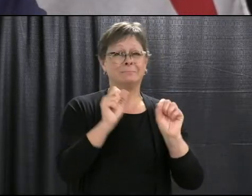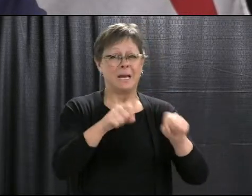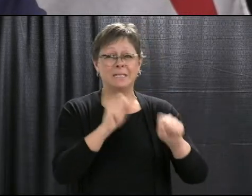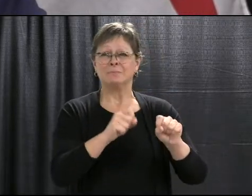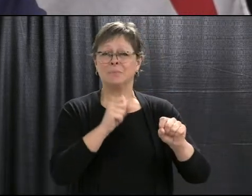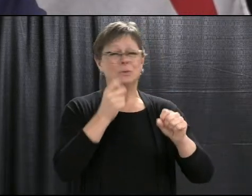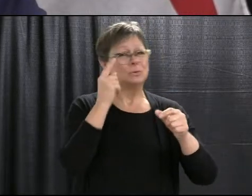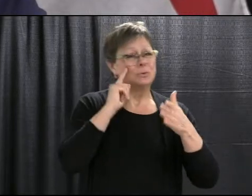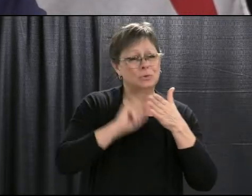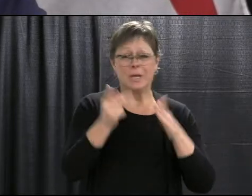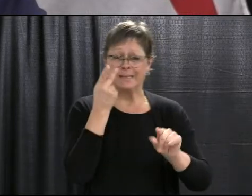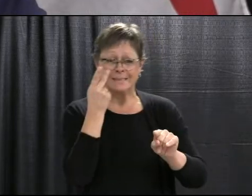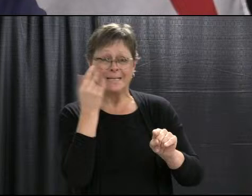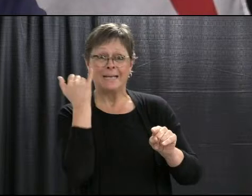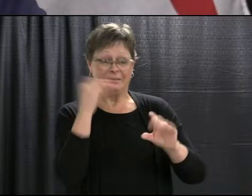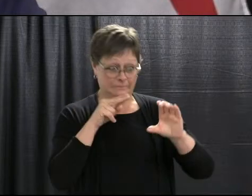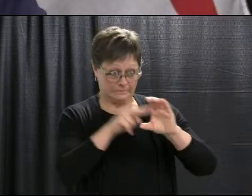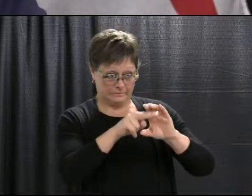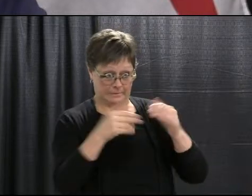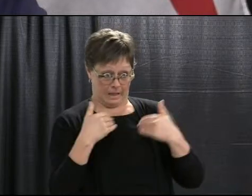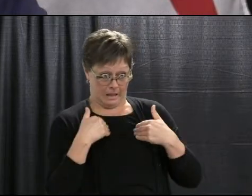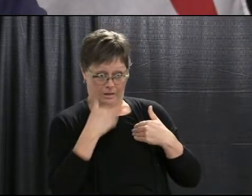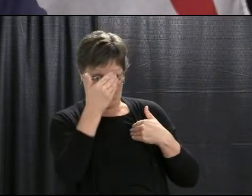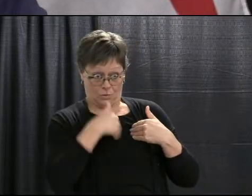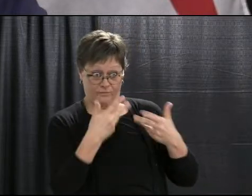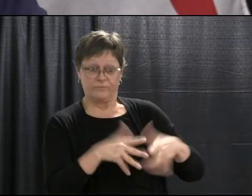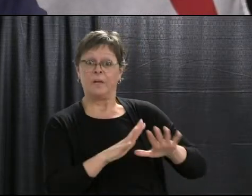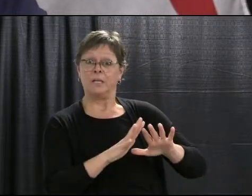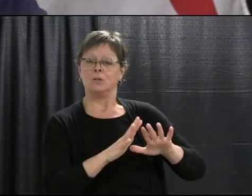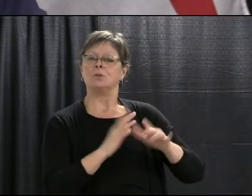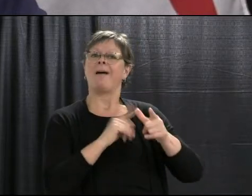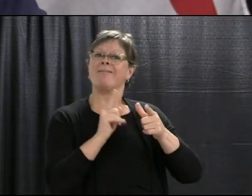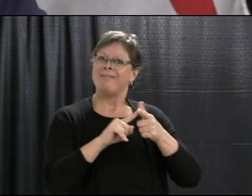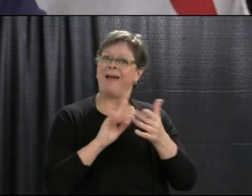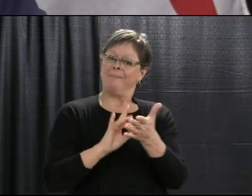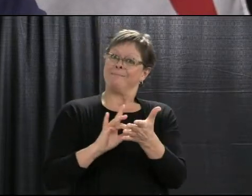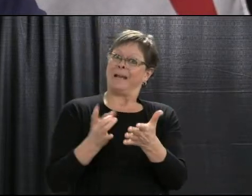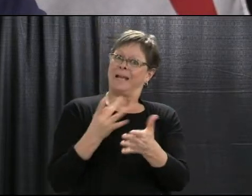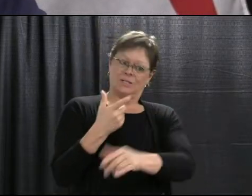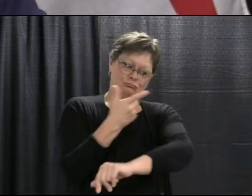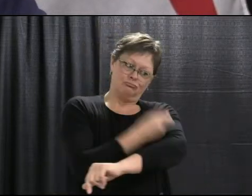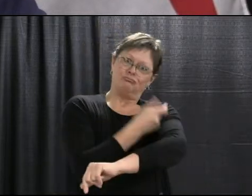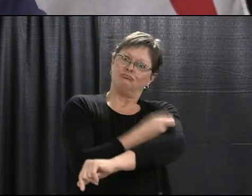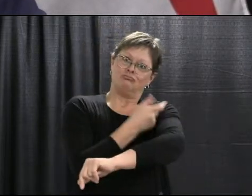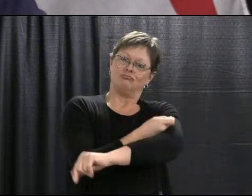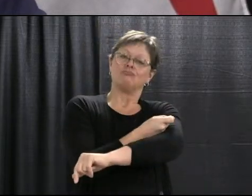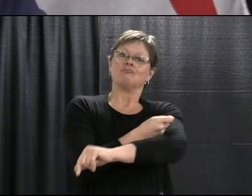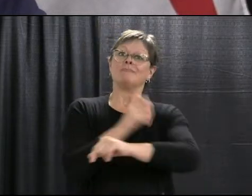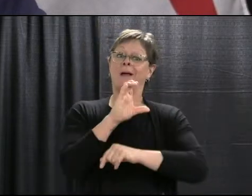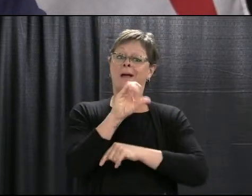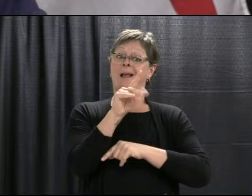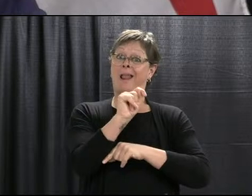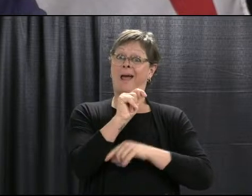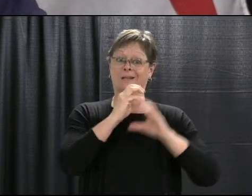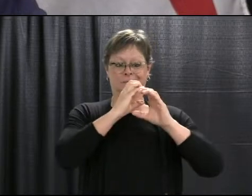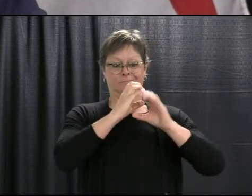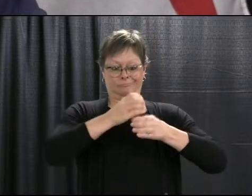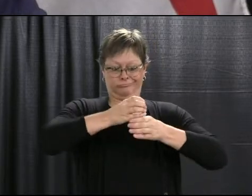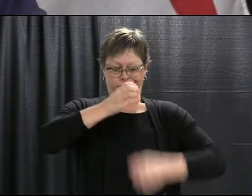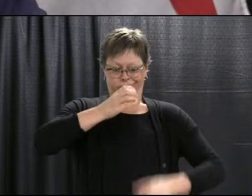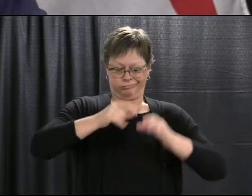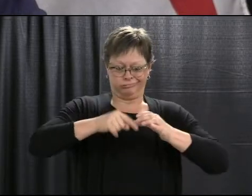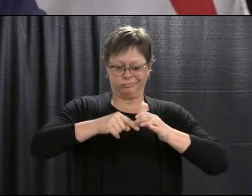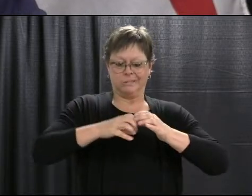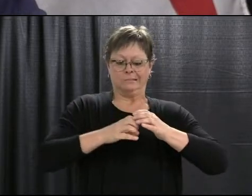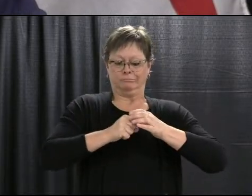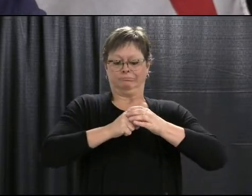stroke or not, and then the application of thrombolytics or clot-busting drugs to get rid of their clot.